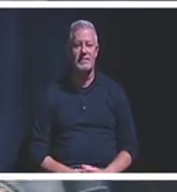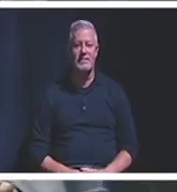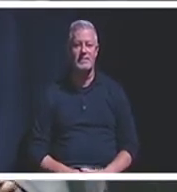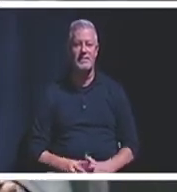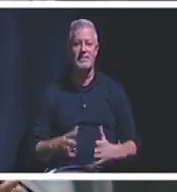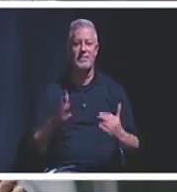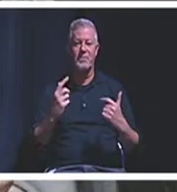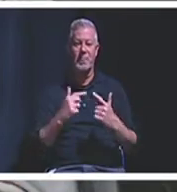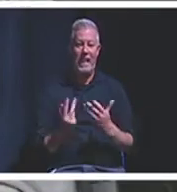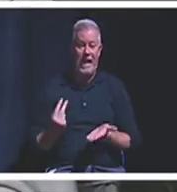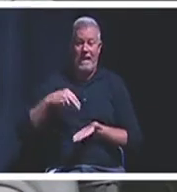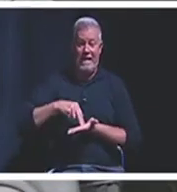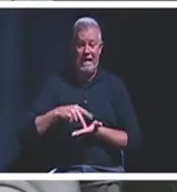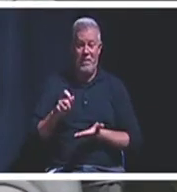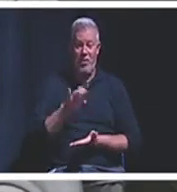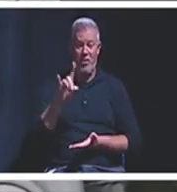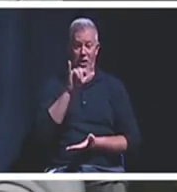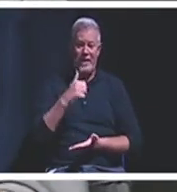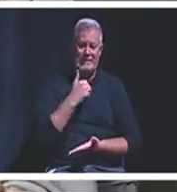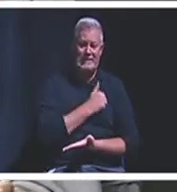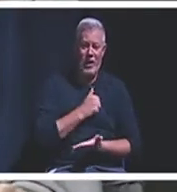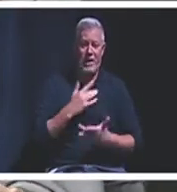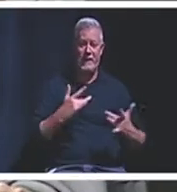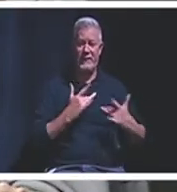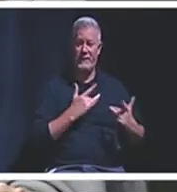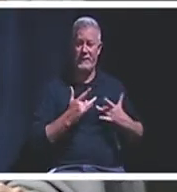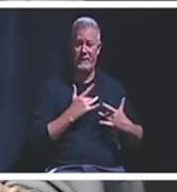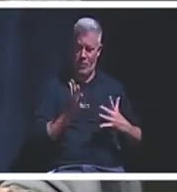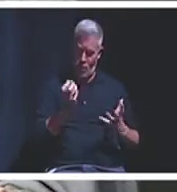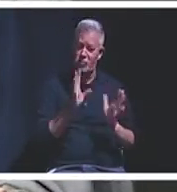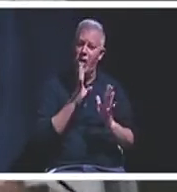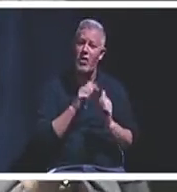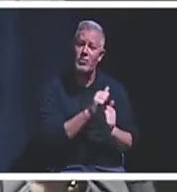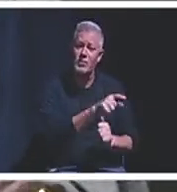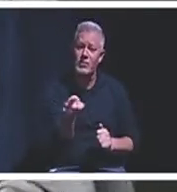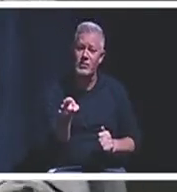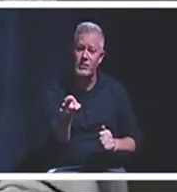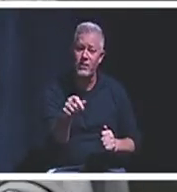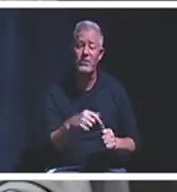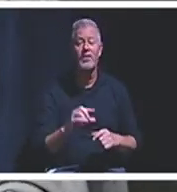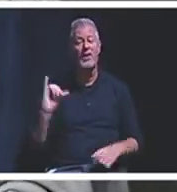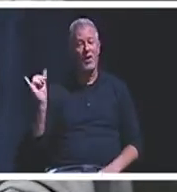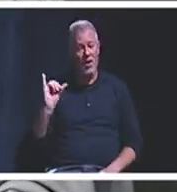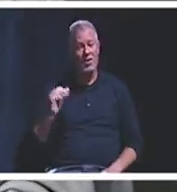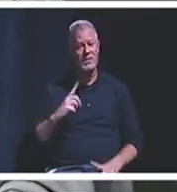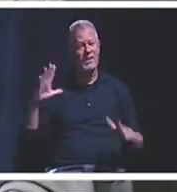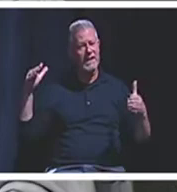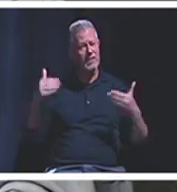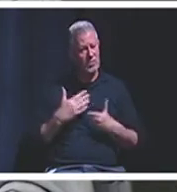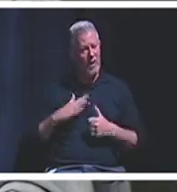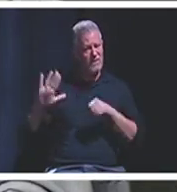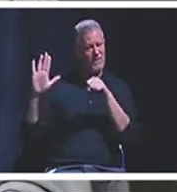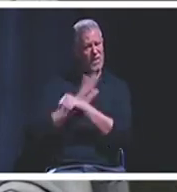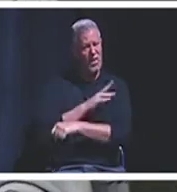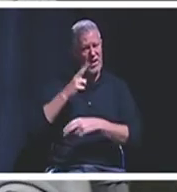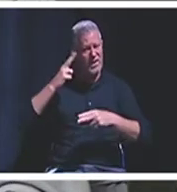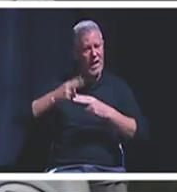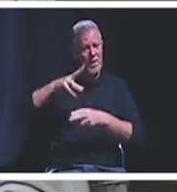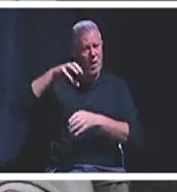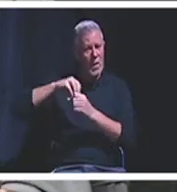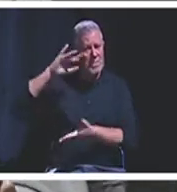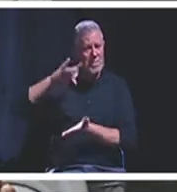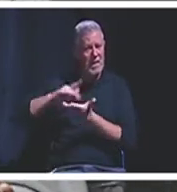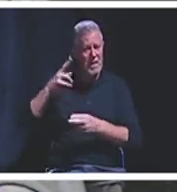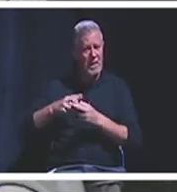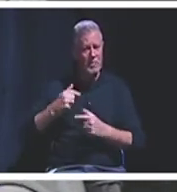I got up a little prematurely there. Sorry, guys, I'm a little anxious to talk to you all. Also, they introduced me with my full name, including the middle, so I